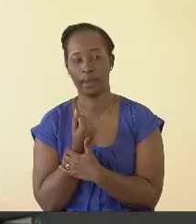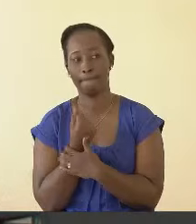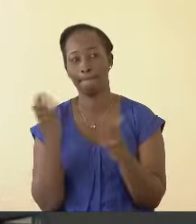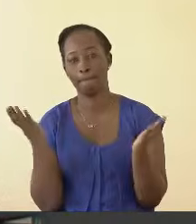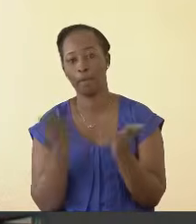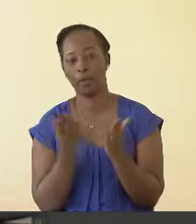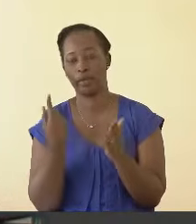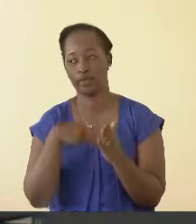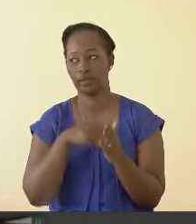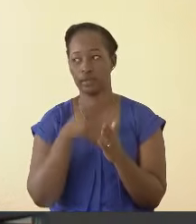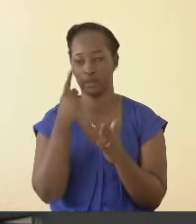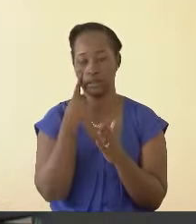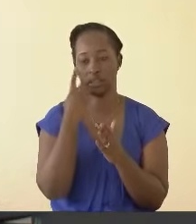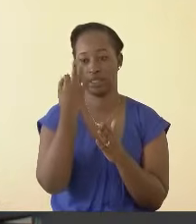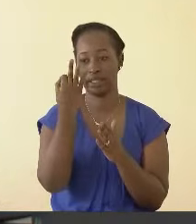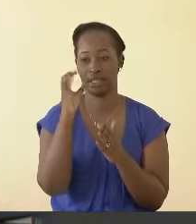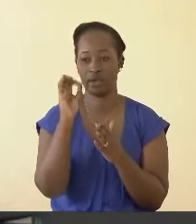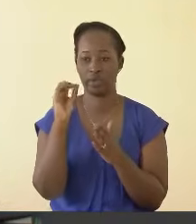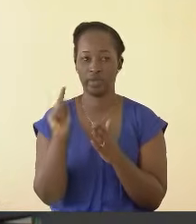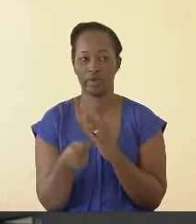were projected at 300,000